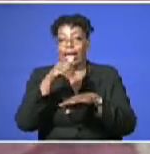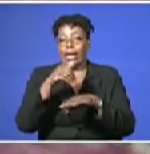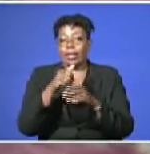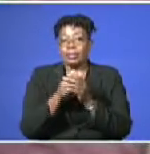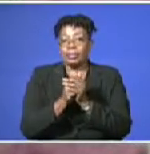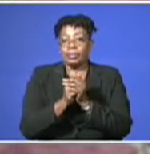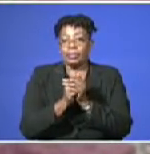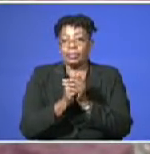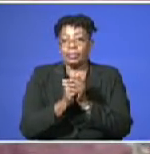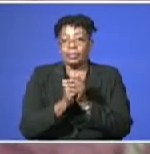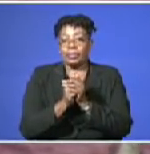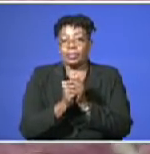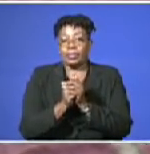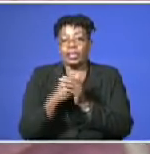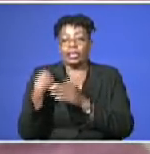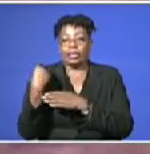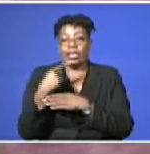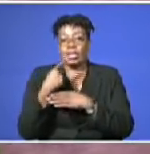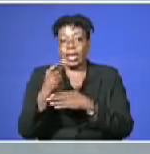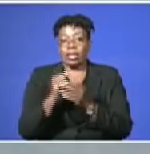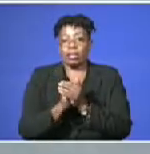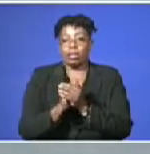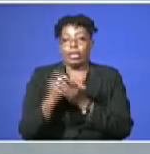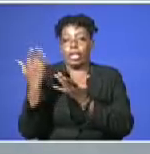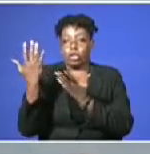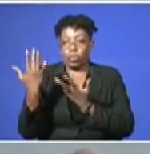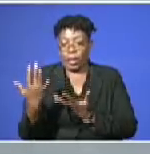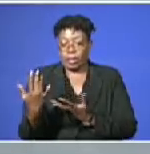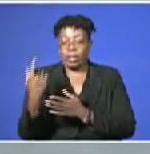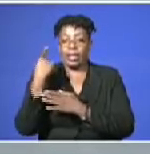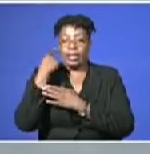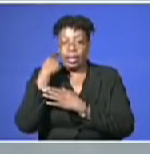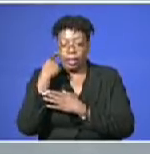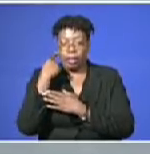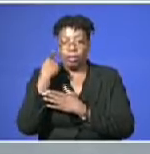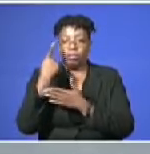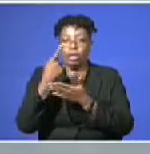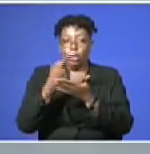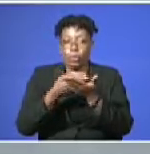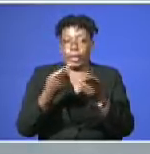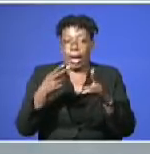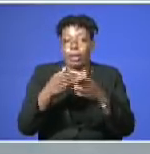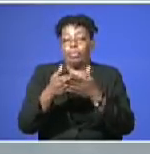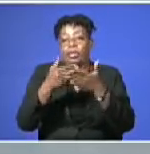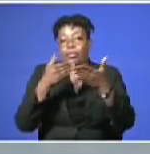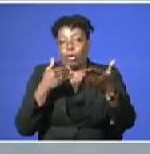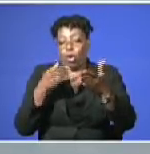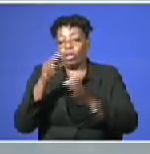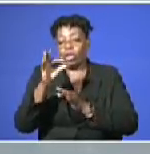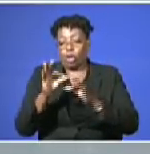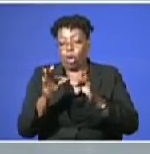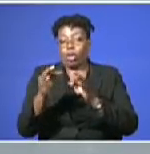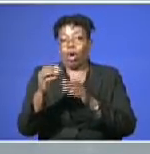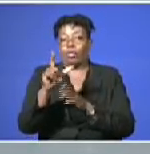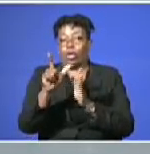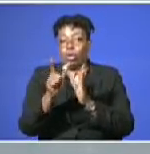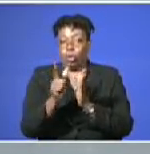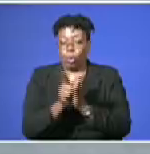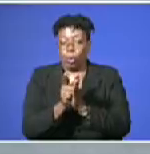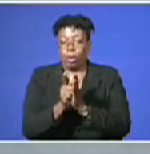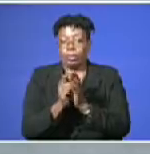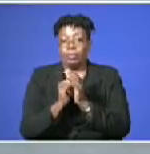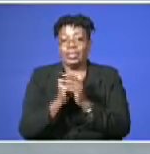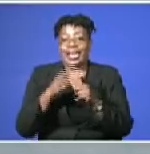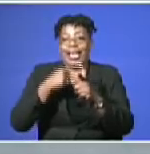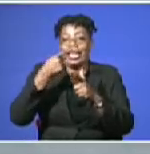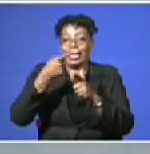conclusions. Let's wait and hear the matter out before a court of law, and